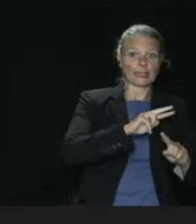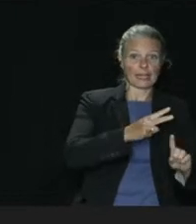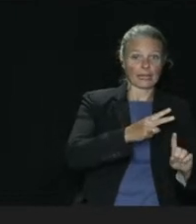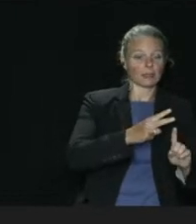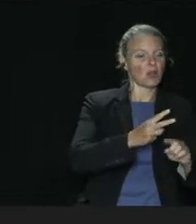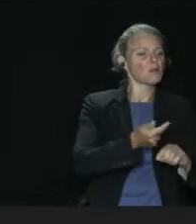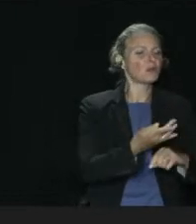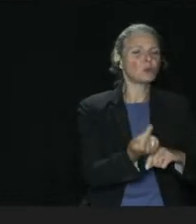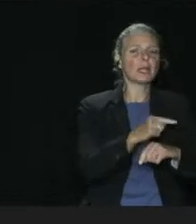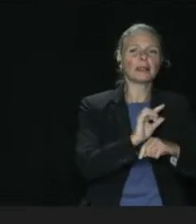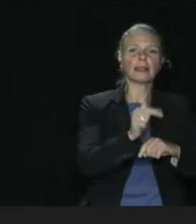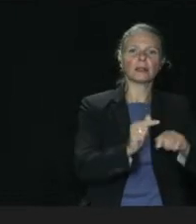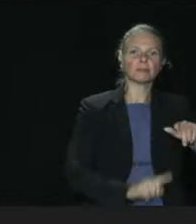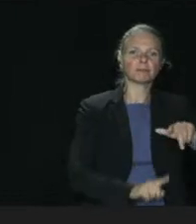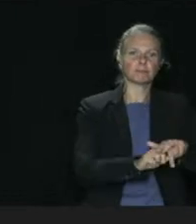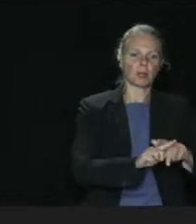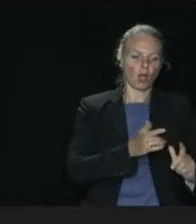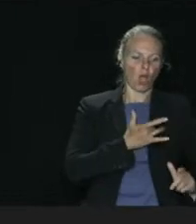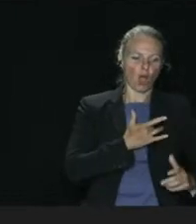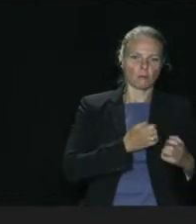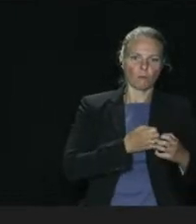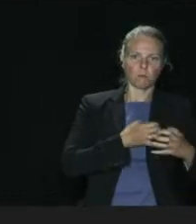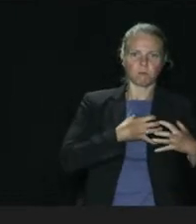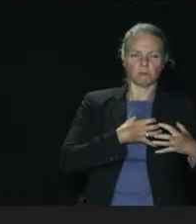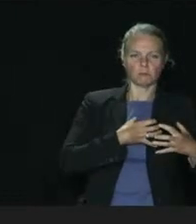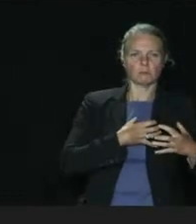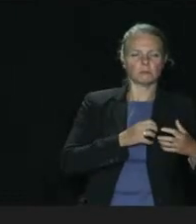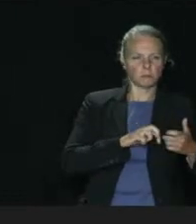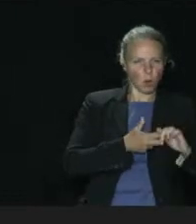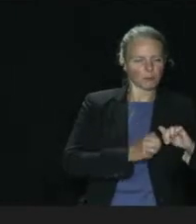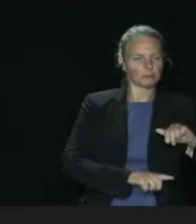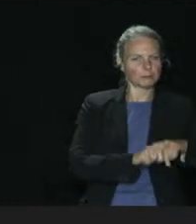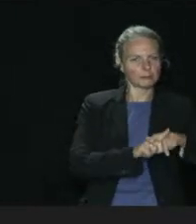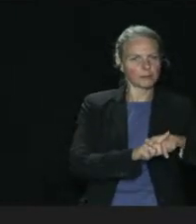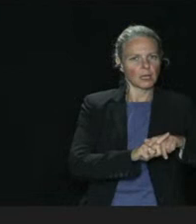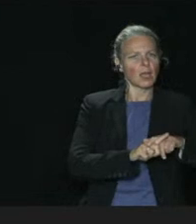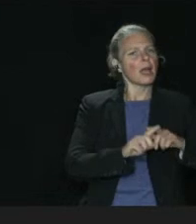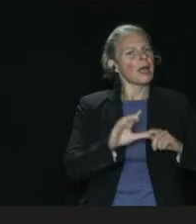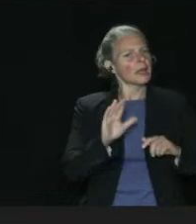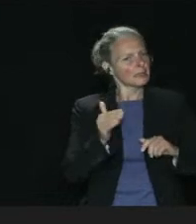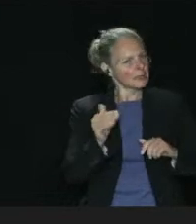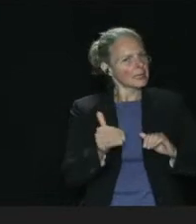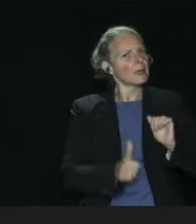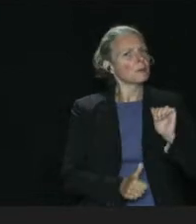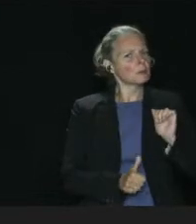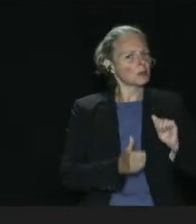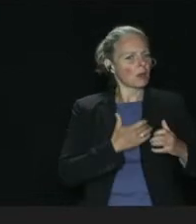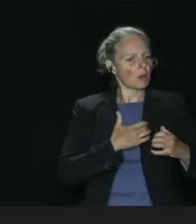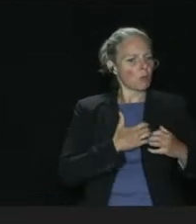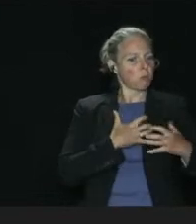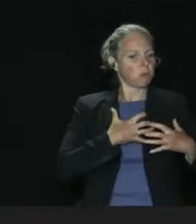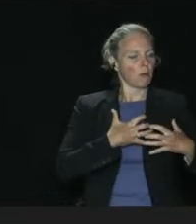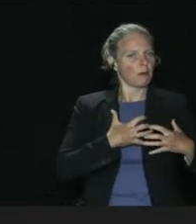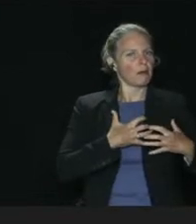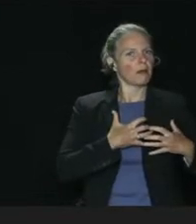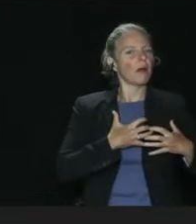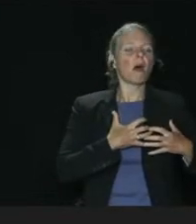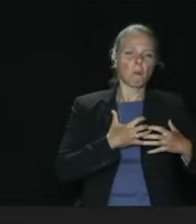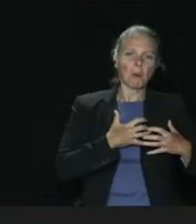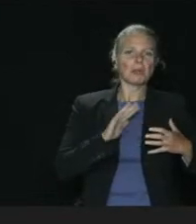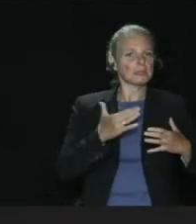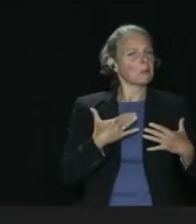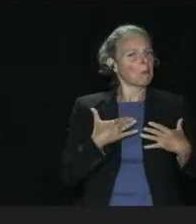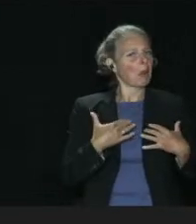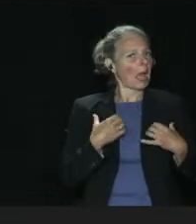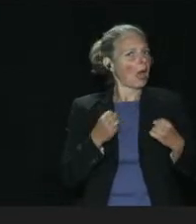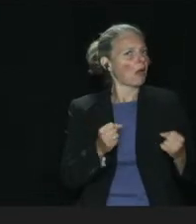dose. So while essentially people seem to be recovering from these fairly quickly, these events, it is